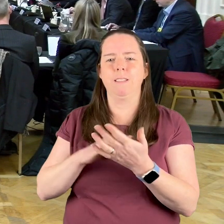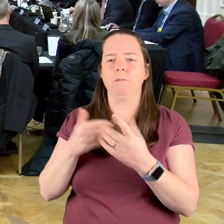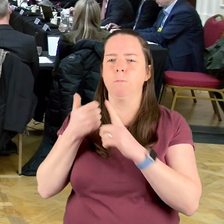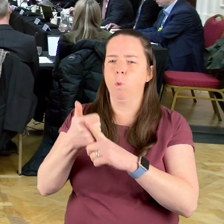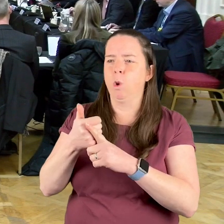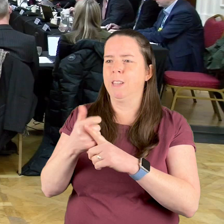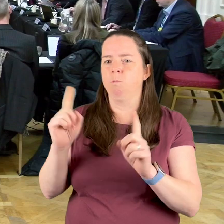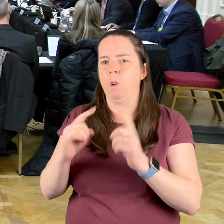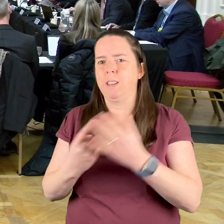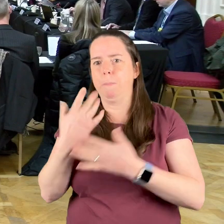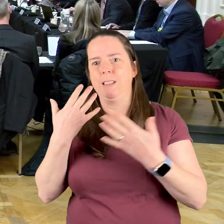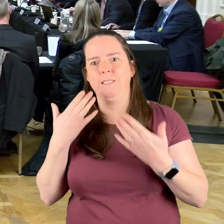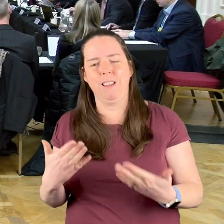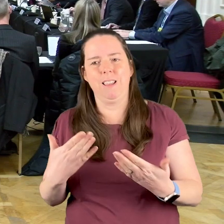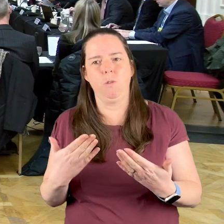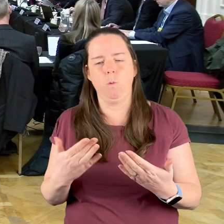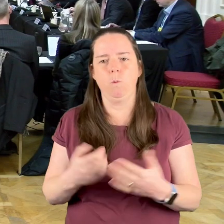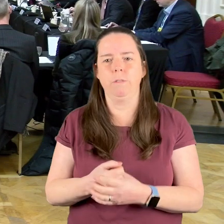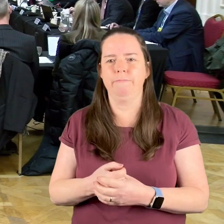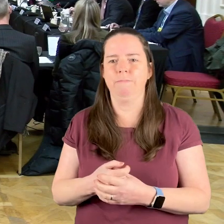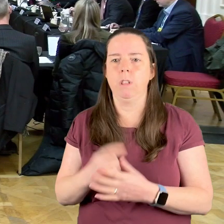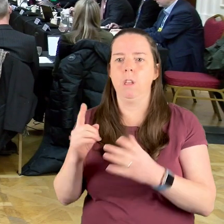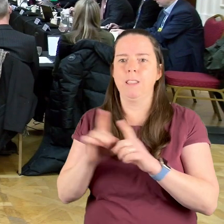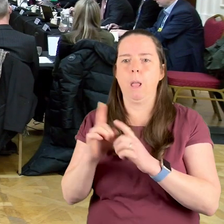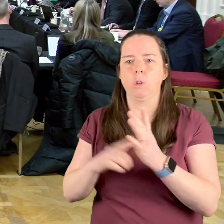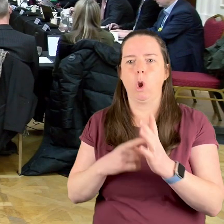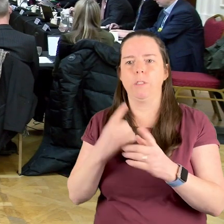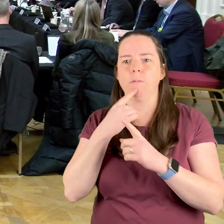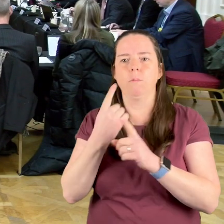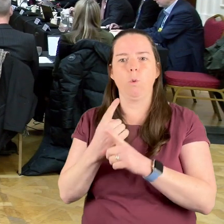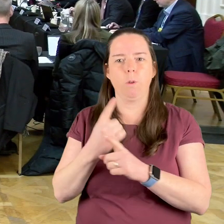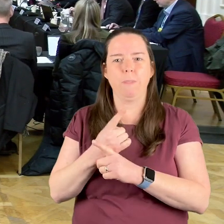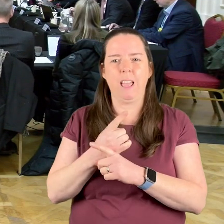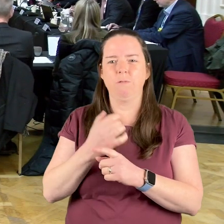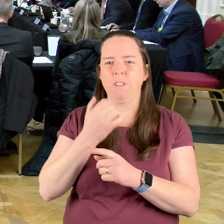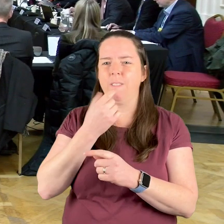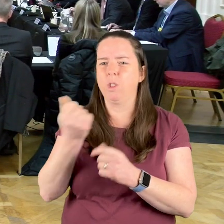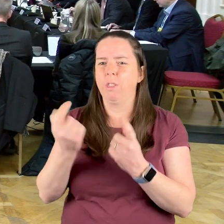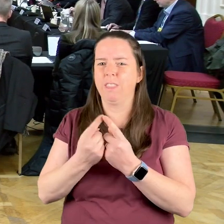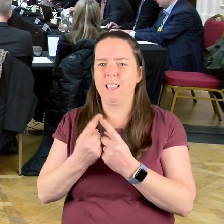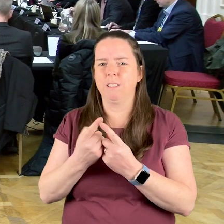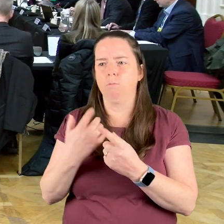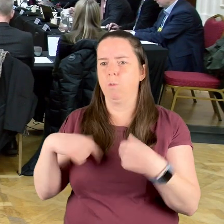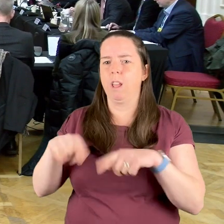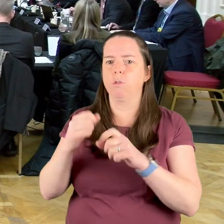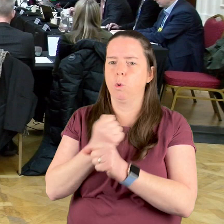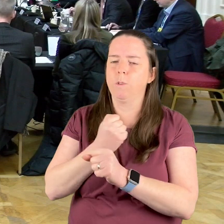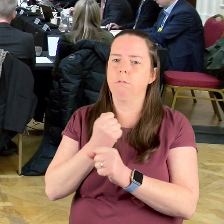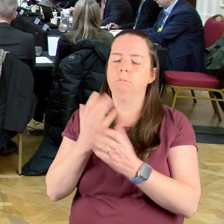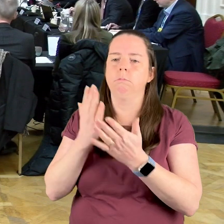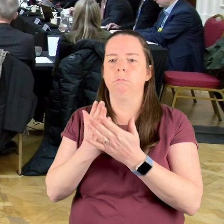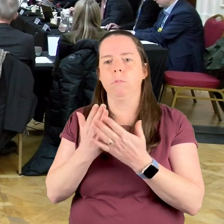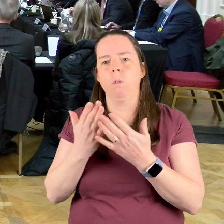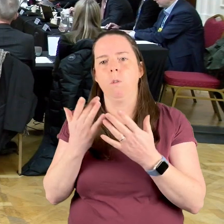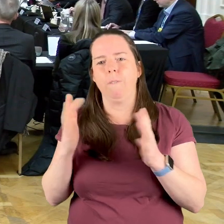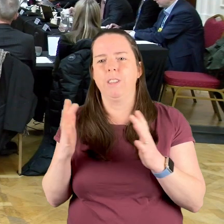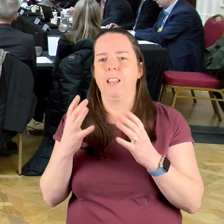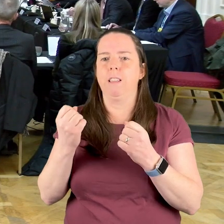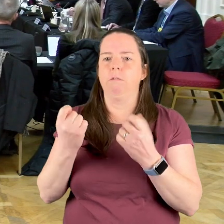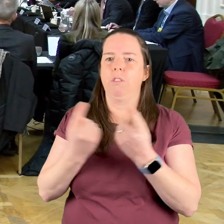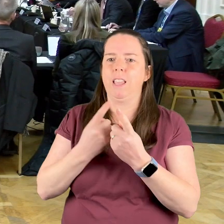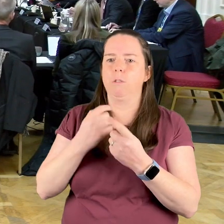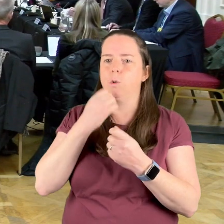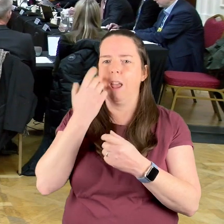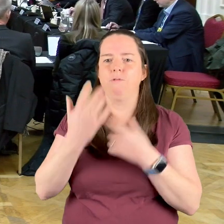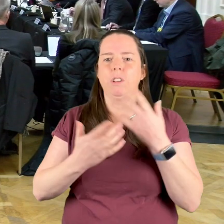the immediacy, and Jonathan set out, I think, a number of the things that we're doing, and there's obviously other things that we're doing every day, but we need to make sure